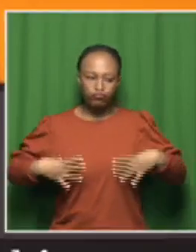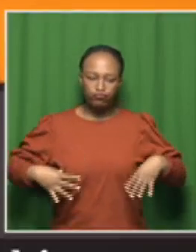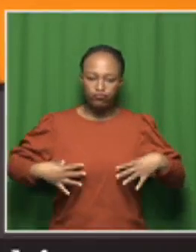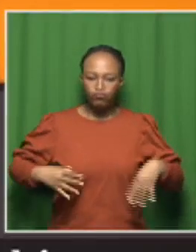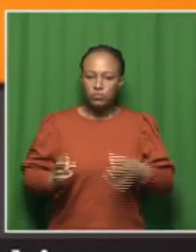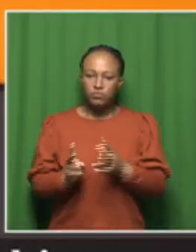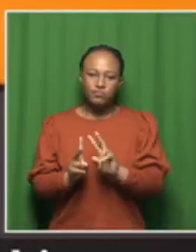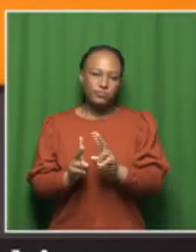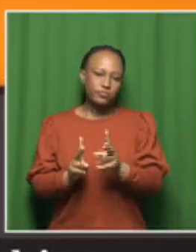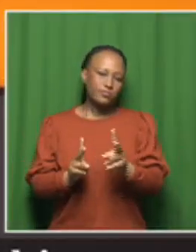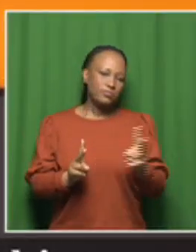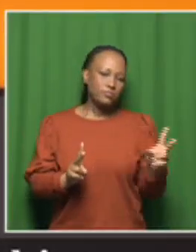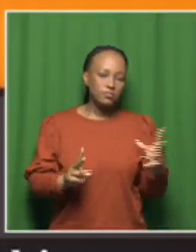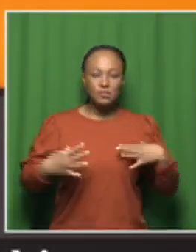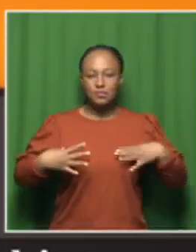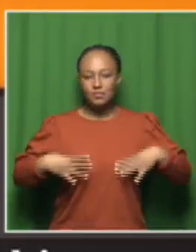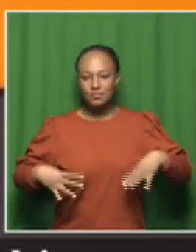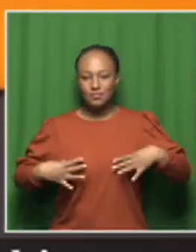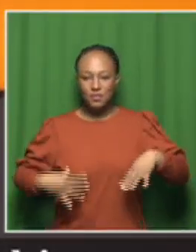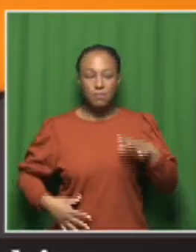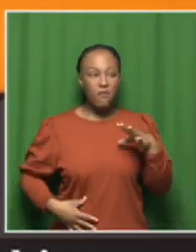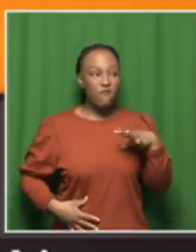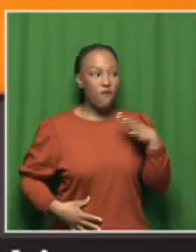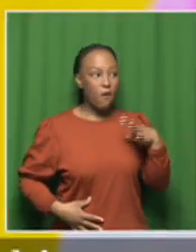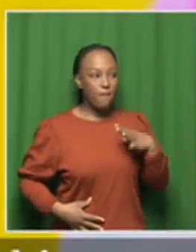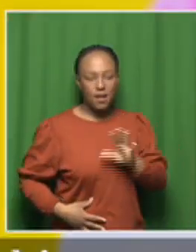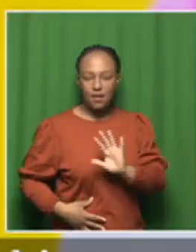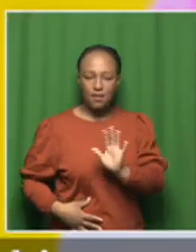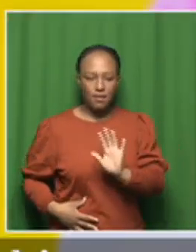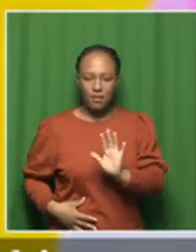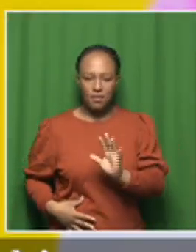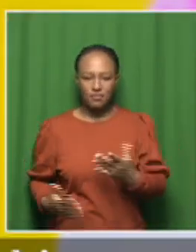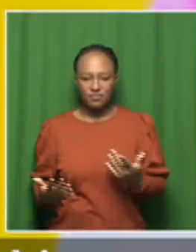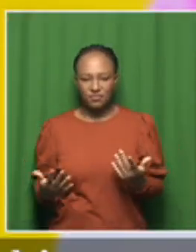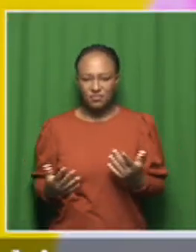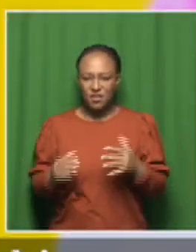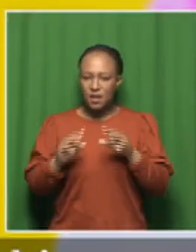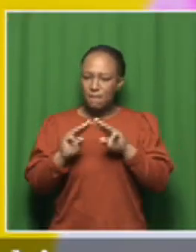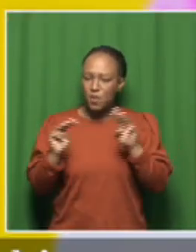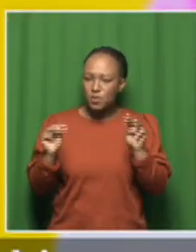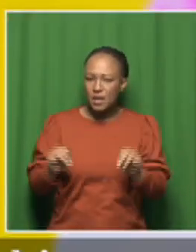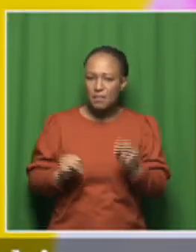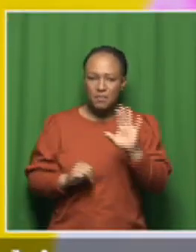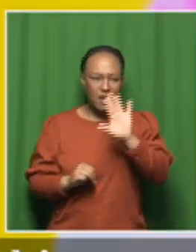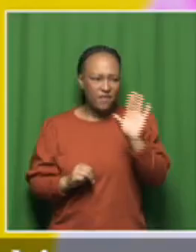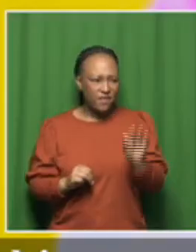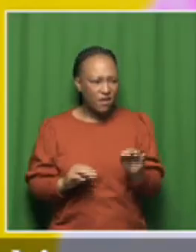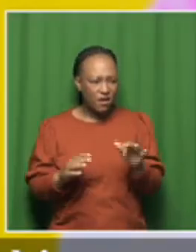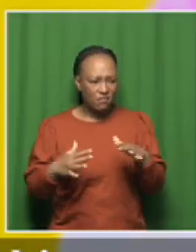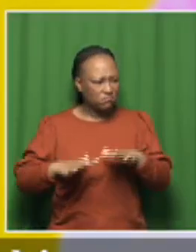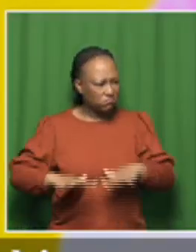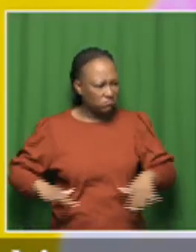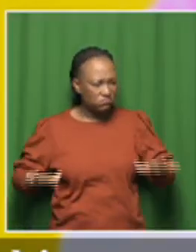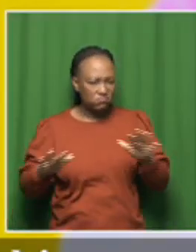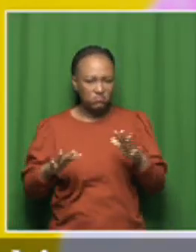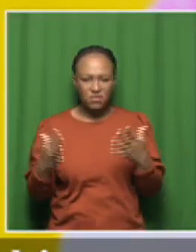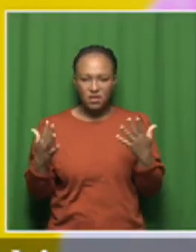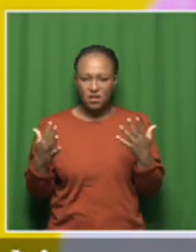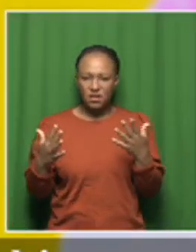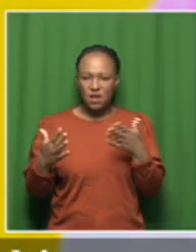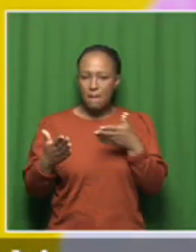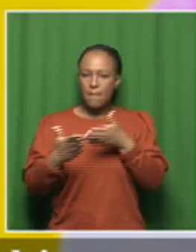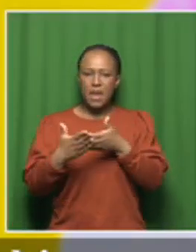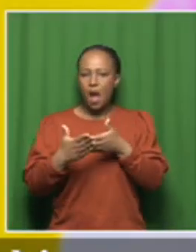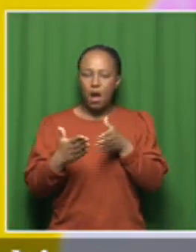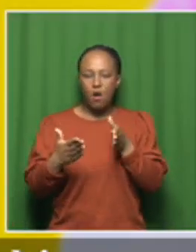dresses up of course, in a certain way. But yeah, so I thought, oh, come on, man. I'm at Museum Africa. It's a public institution. Okay. So let me just break that barrier.